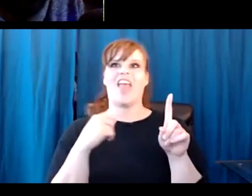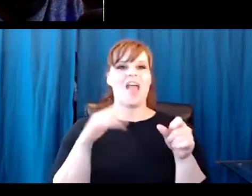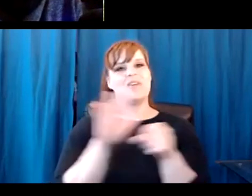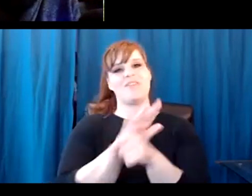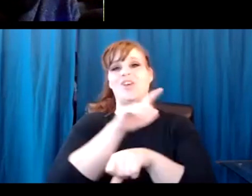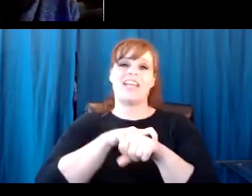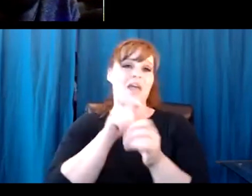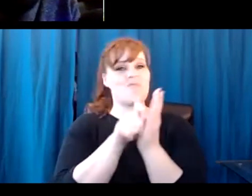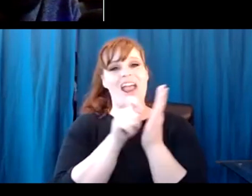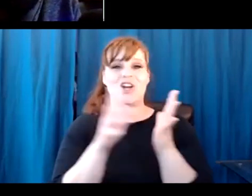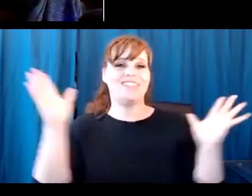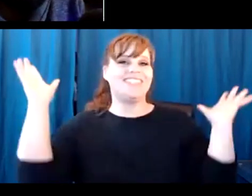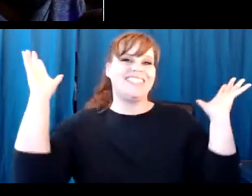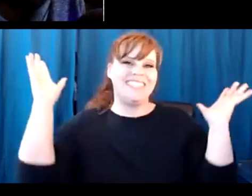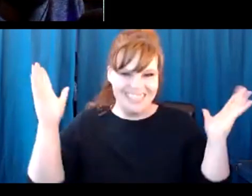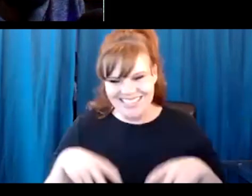writer.